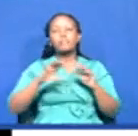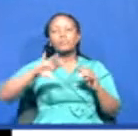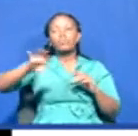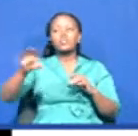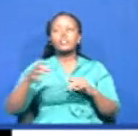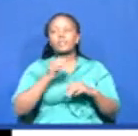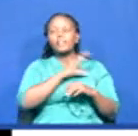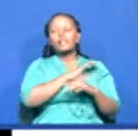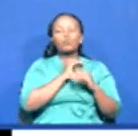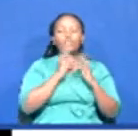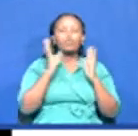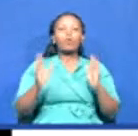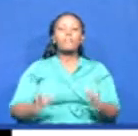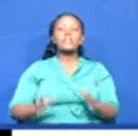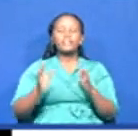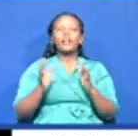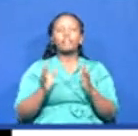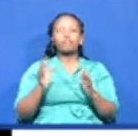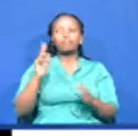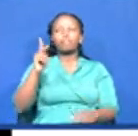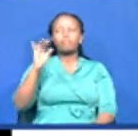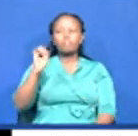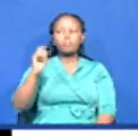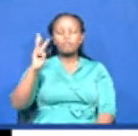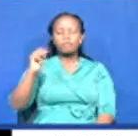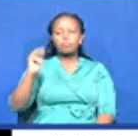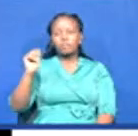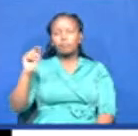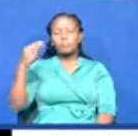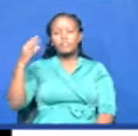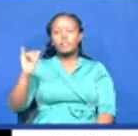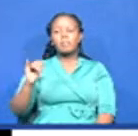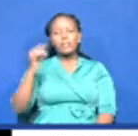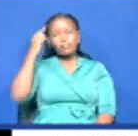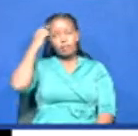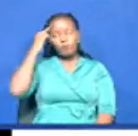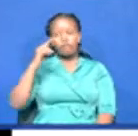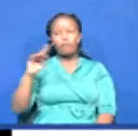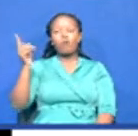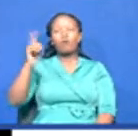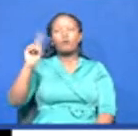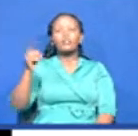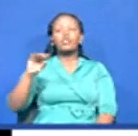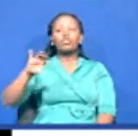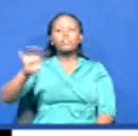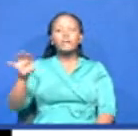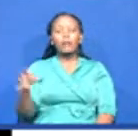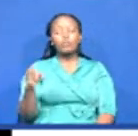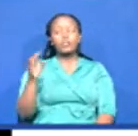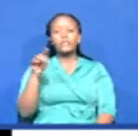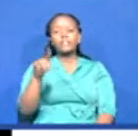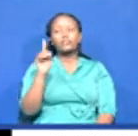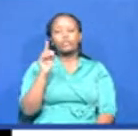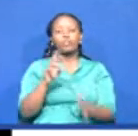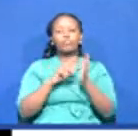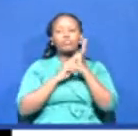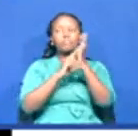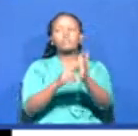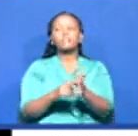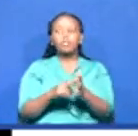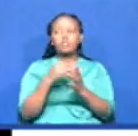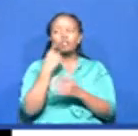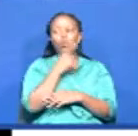Kemathi, for Nairobi County, also standing in for Miss